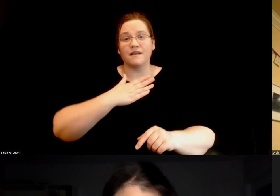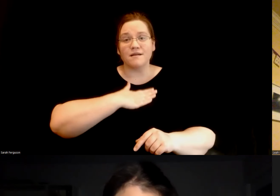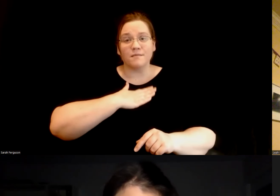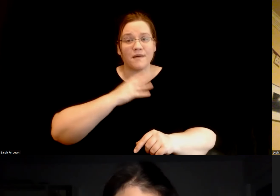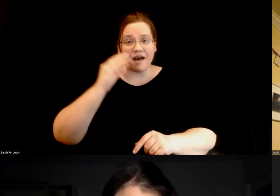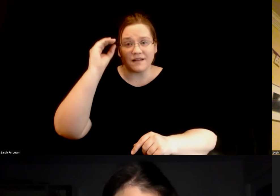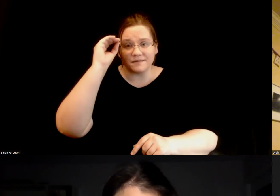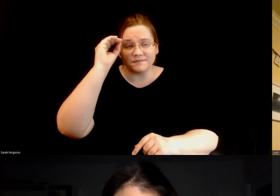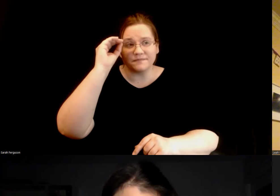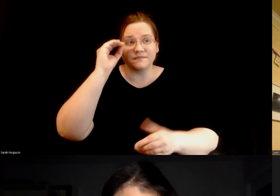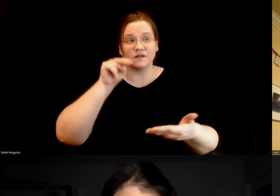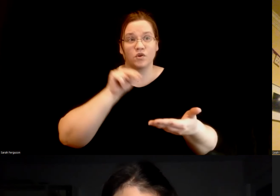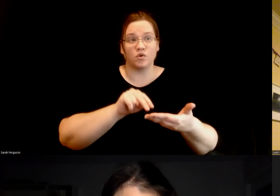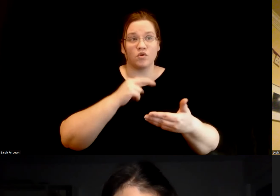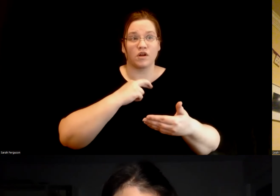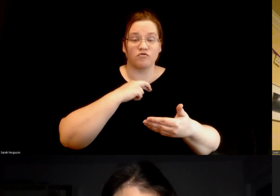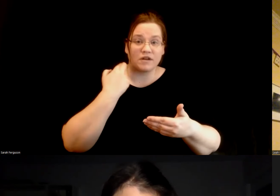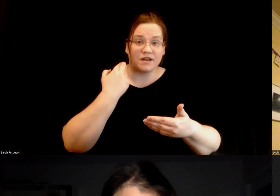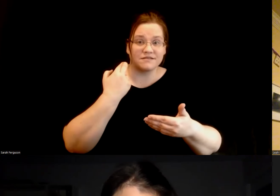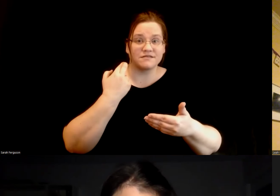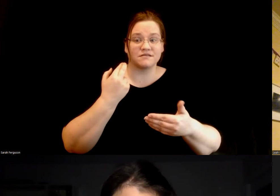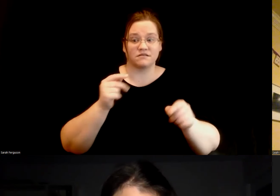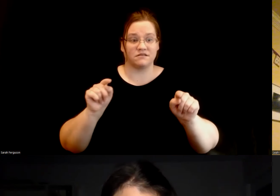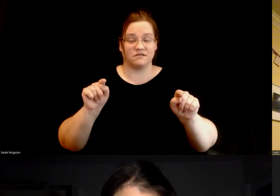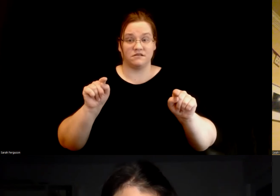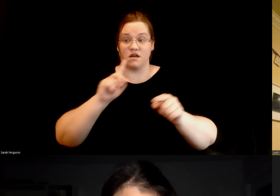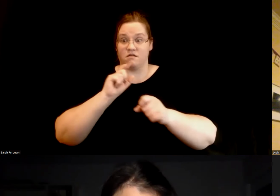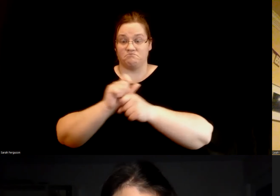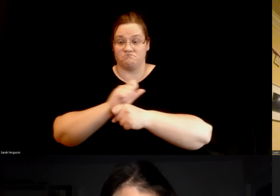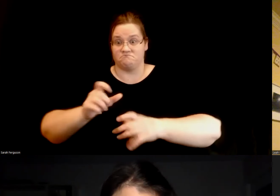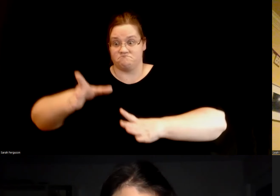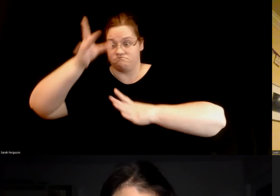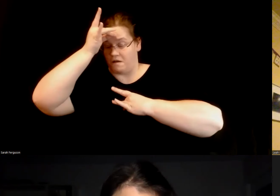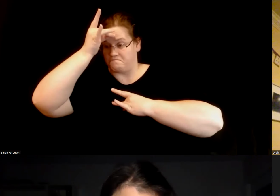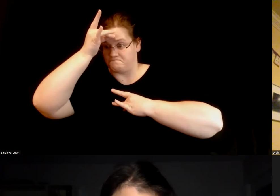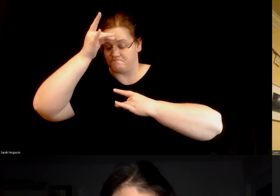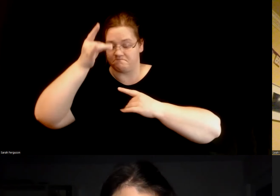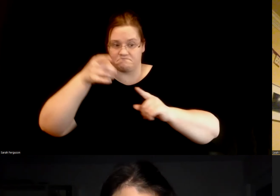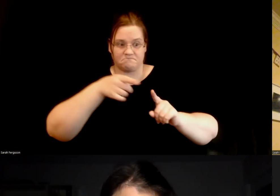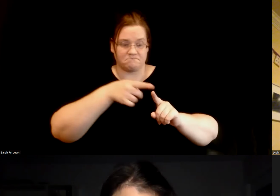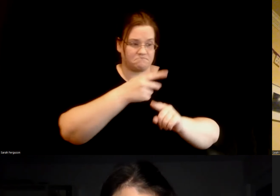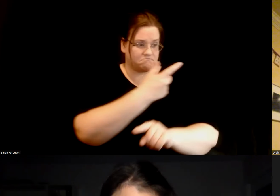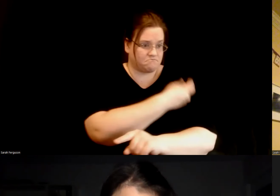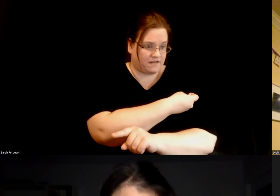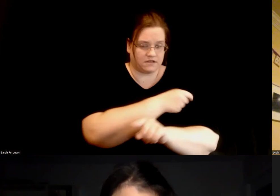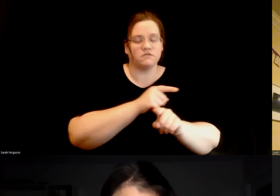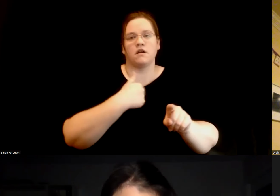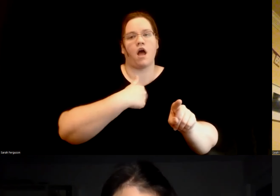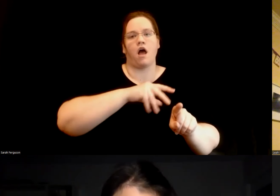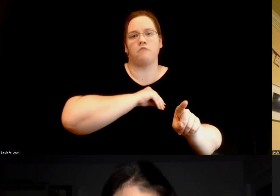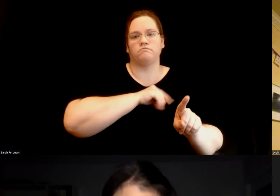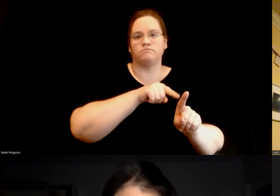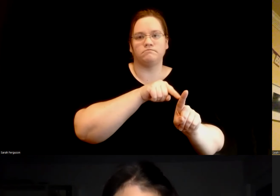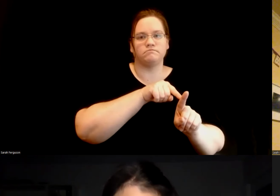if you're looking at risks, like which risk would you want to take? I would take the vaccine risk over the COVID risk any day.